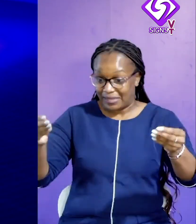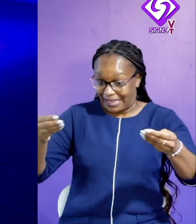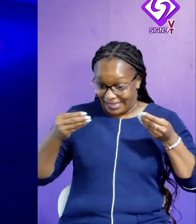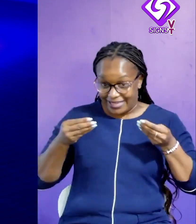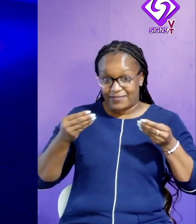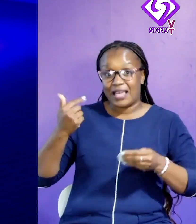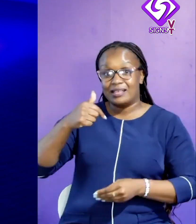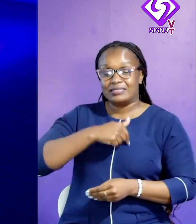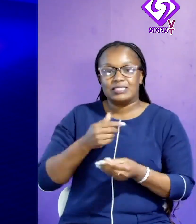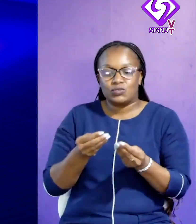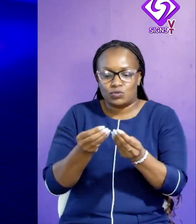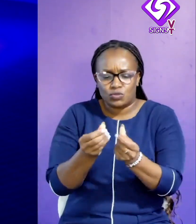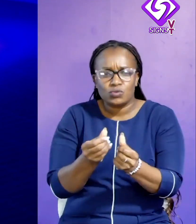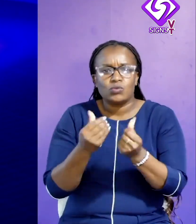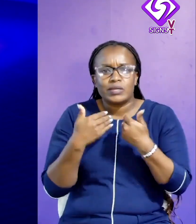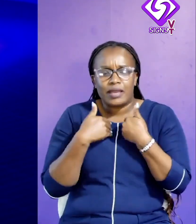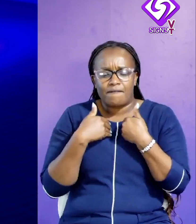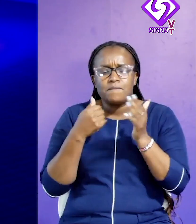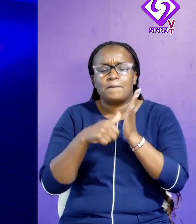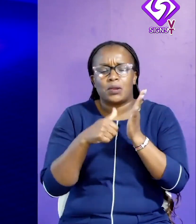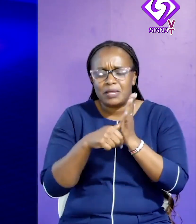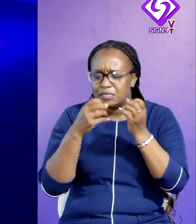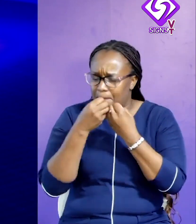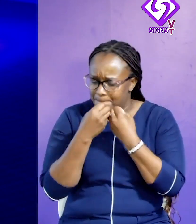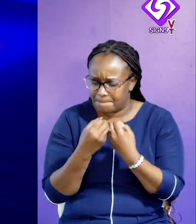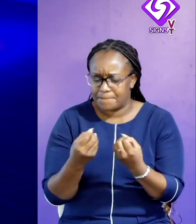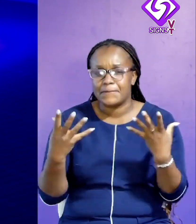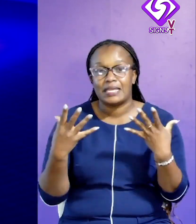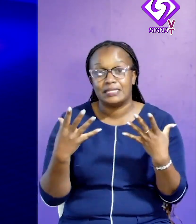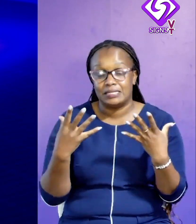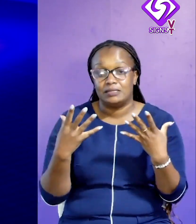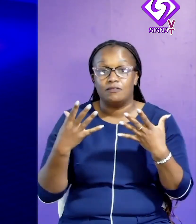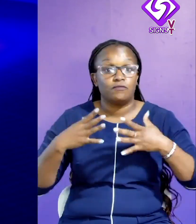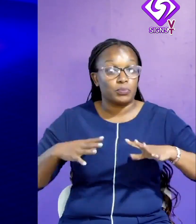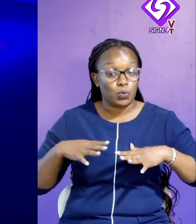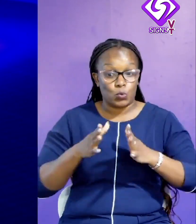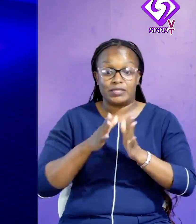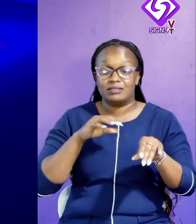to person with disability, mostly for the deaf.